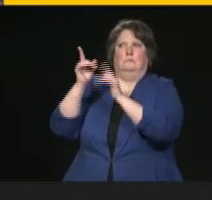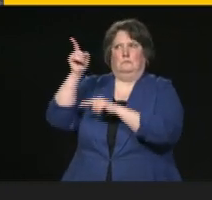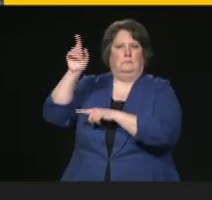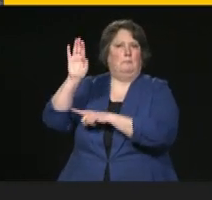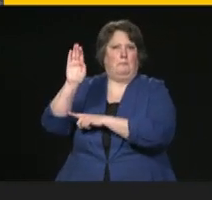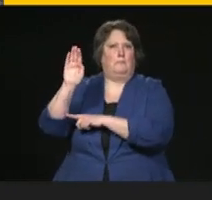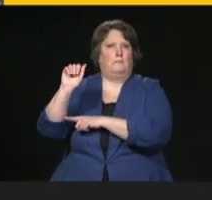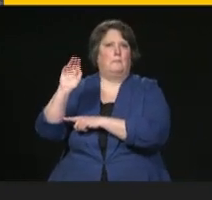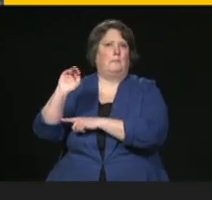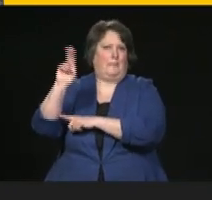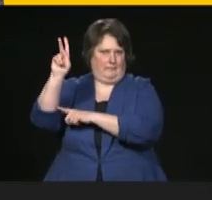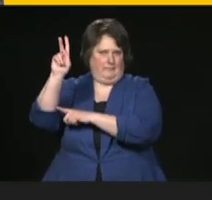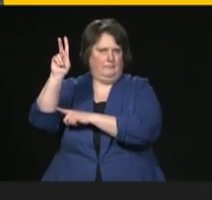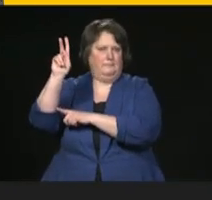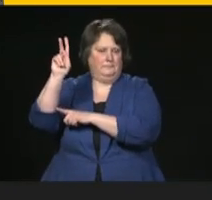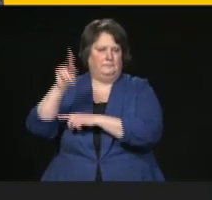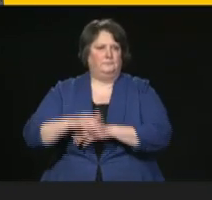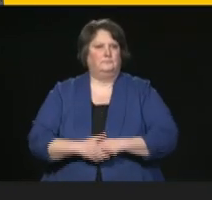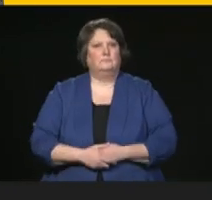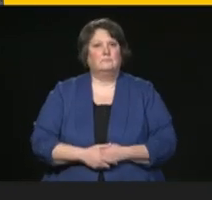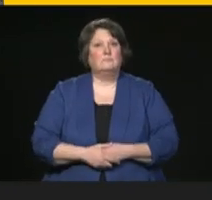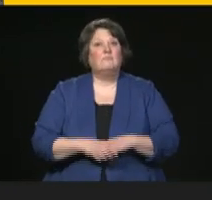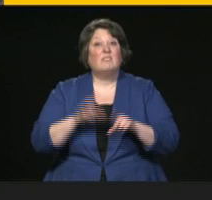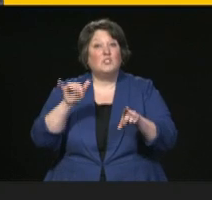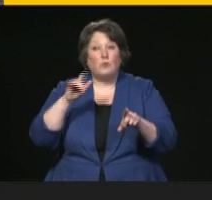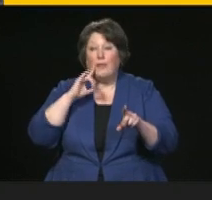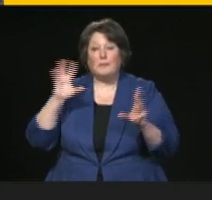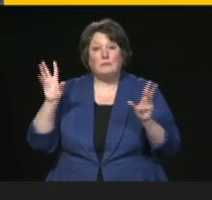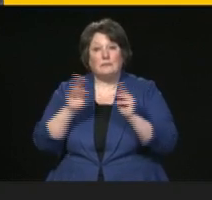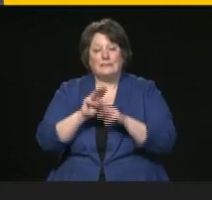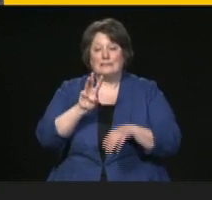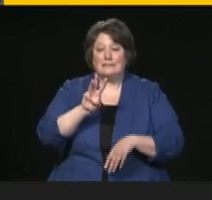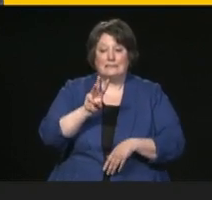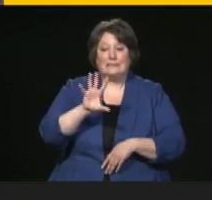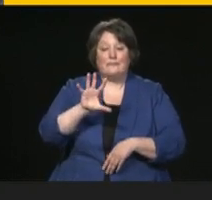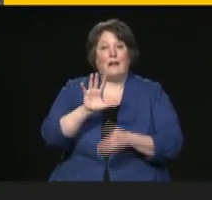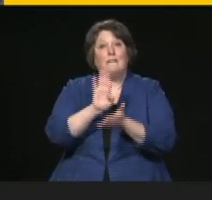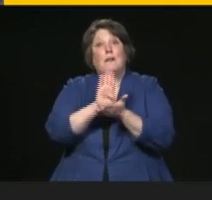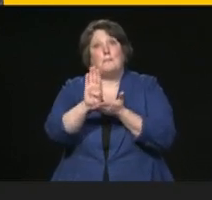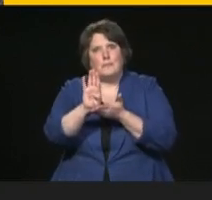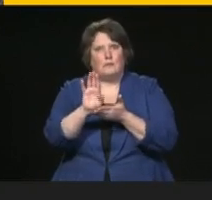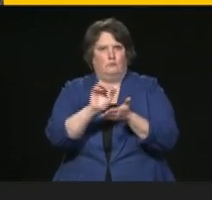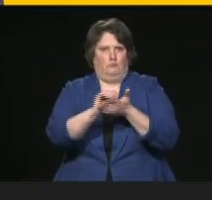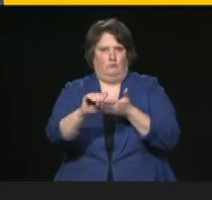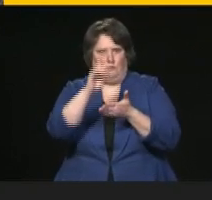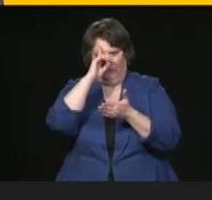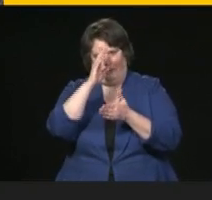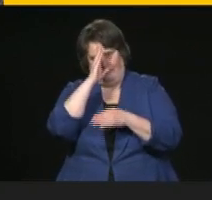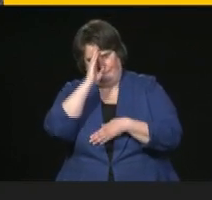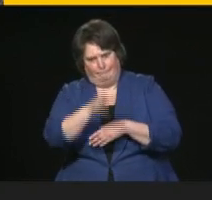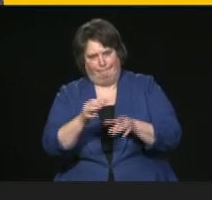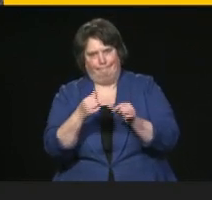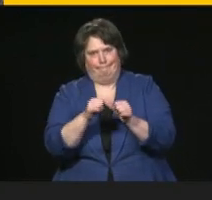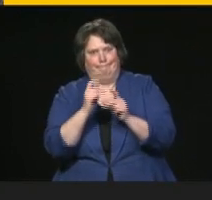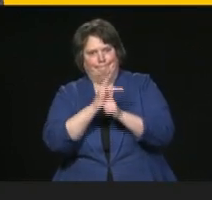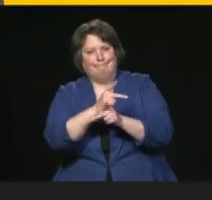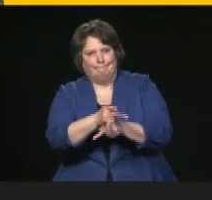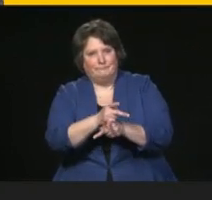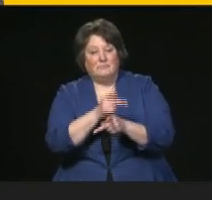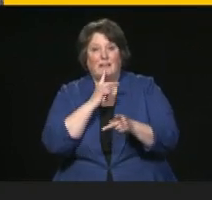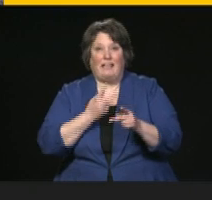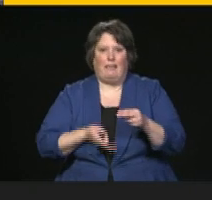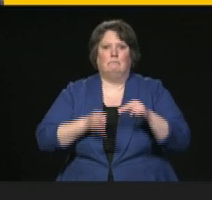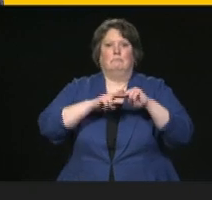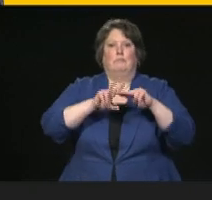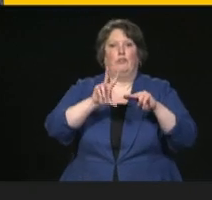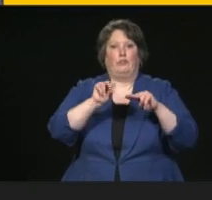represent $65 billion in direct support and an additional $30 billion of deferred taxes for a total of